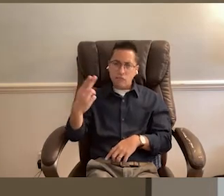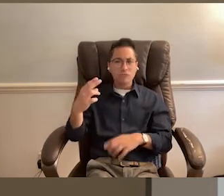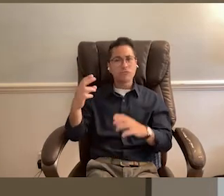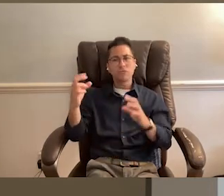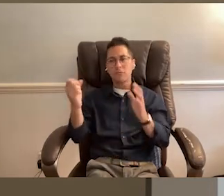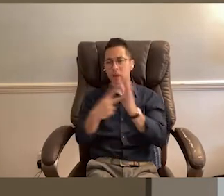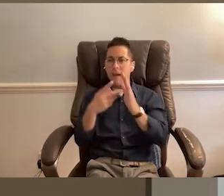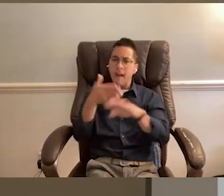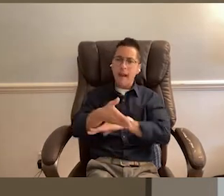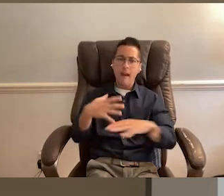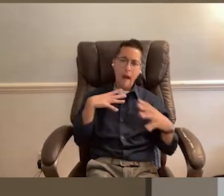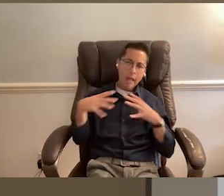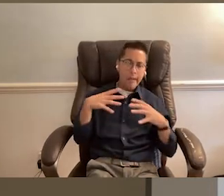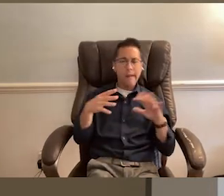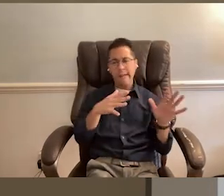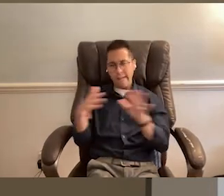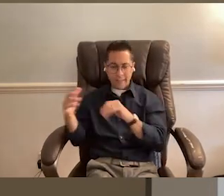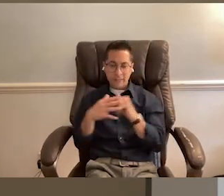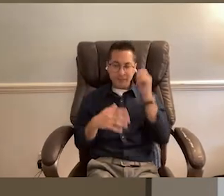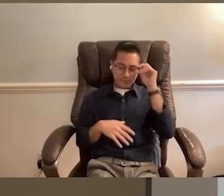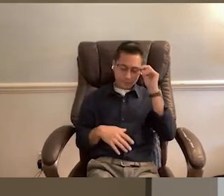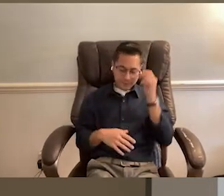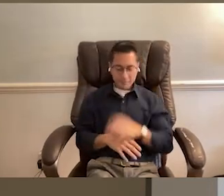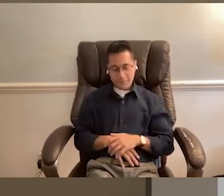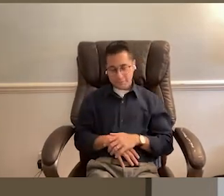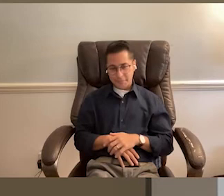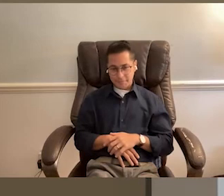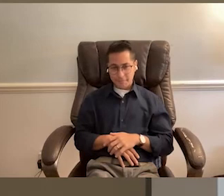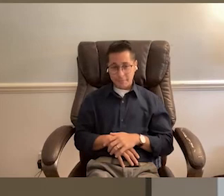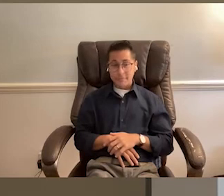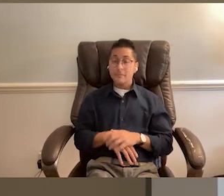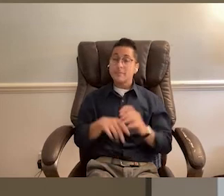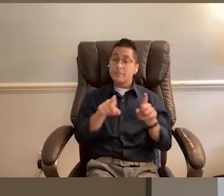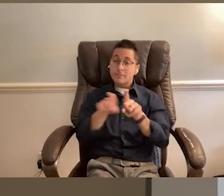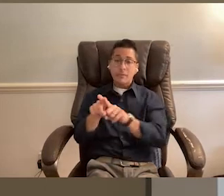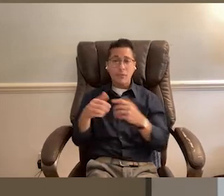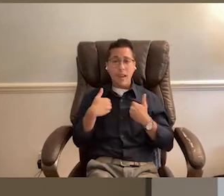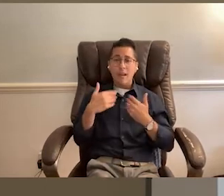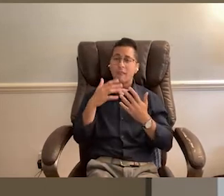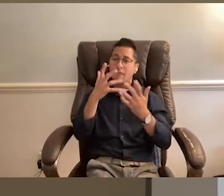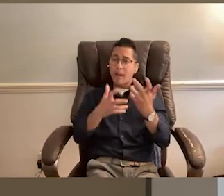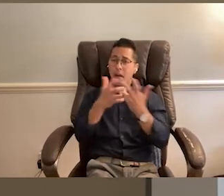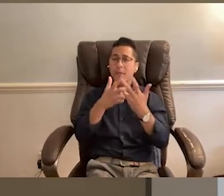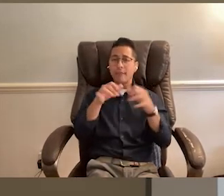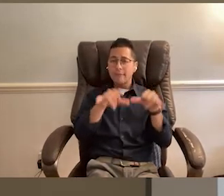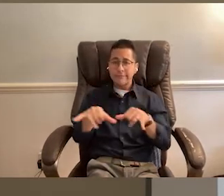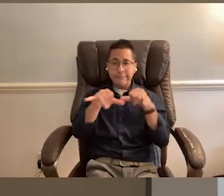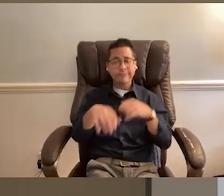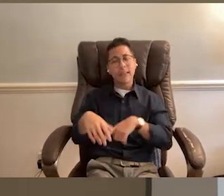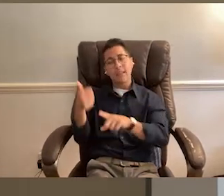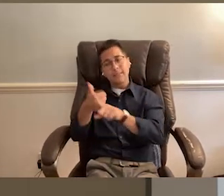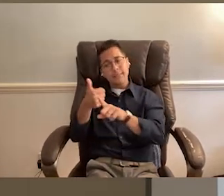of orientation activities. We talk about how do you act in a college classroom, because it's very different than a high school classroom. We talk about, how do you find